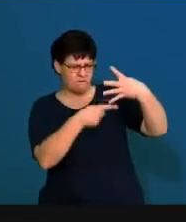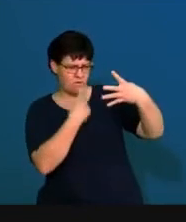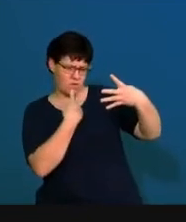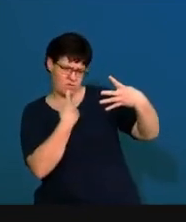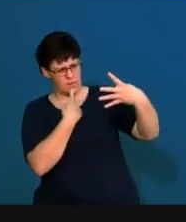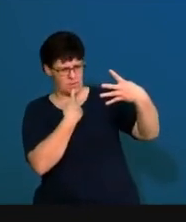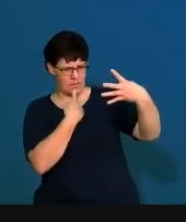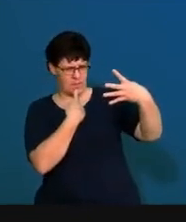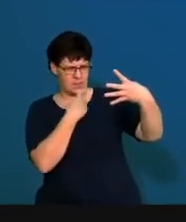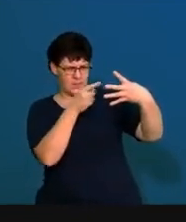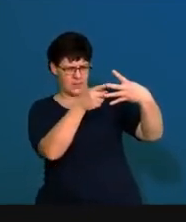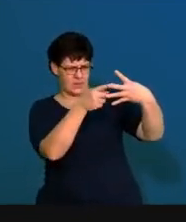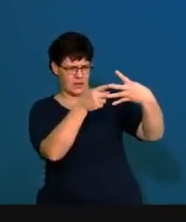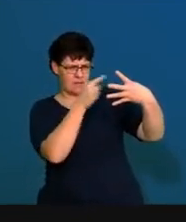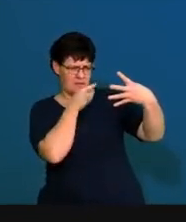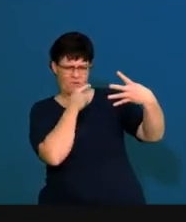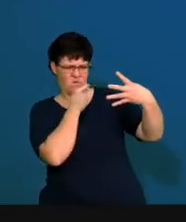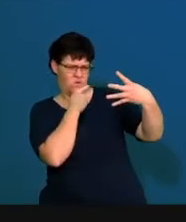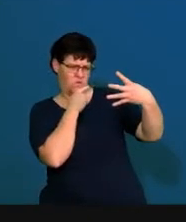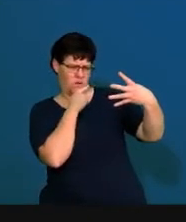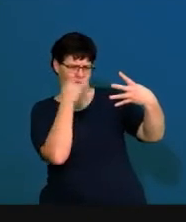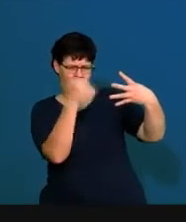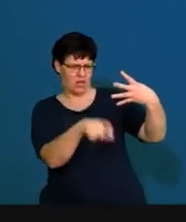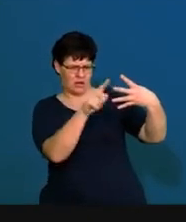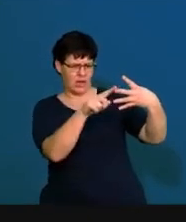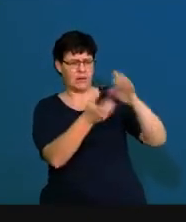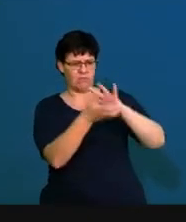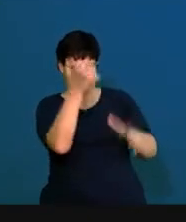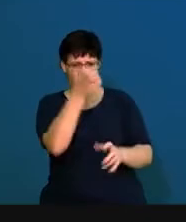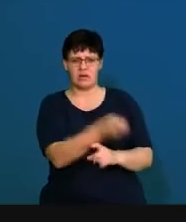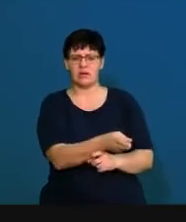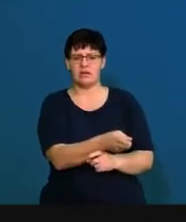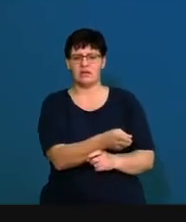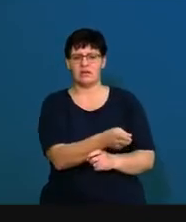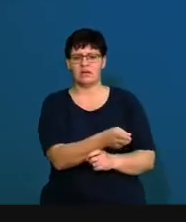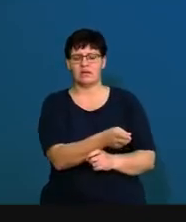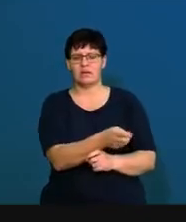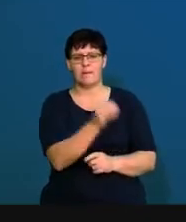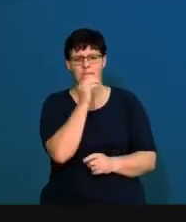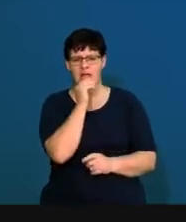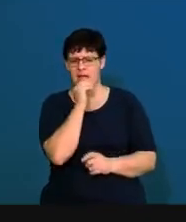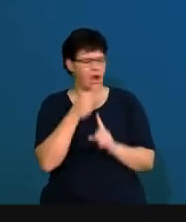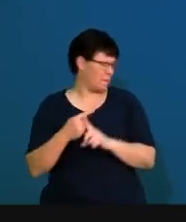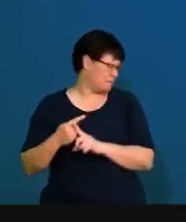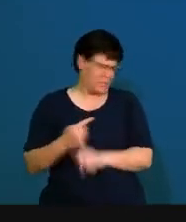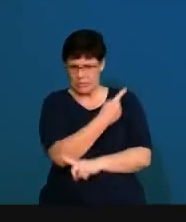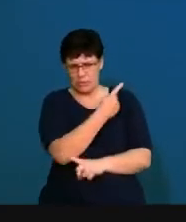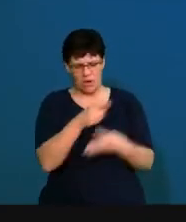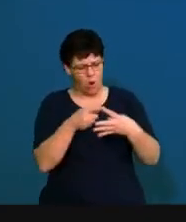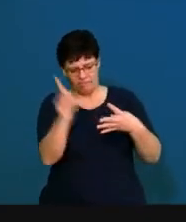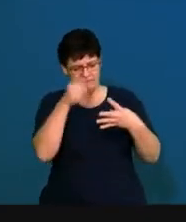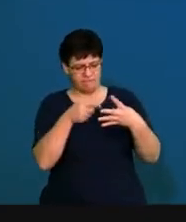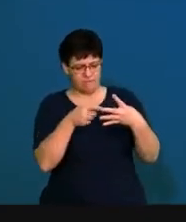and eliminate the distractors. So the distractors are essentially those that are totally out, okay?